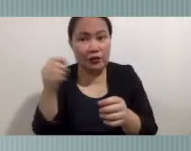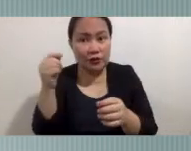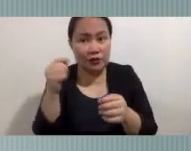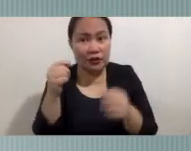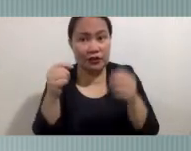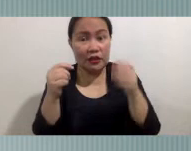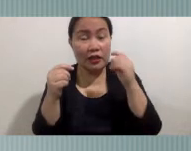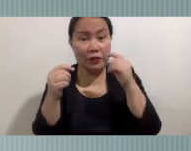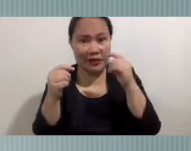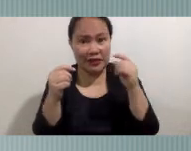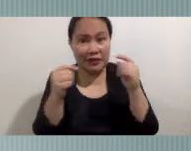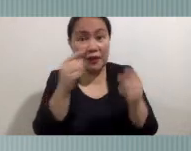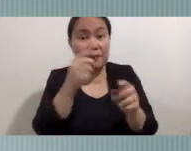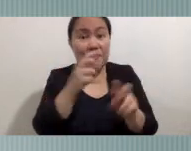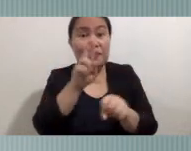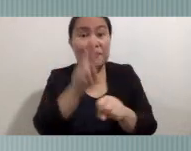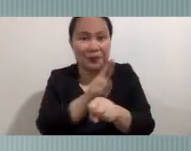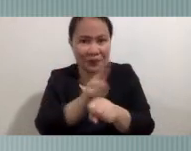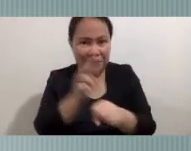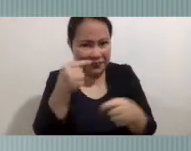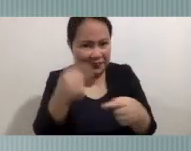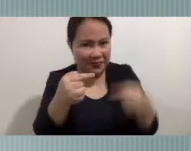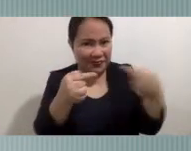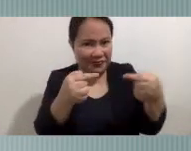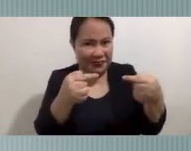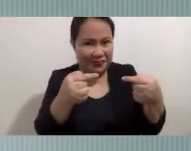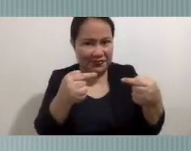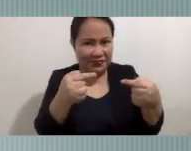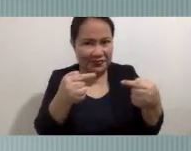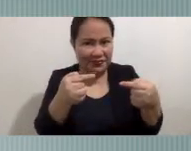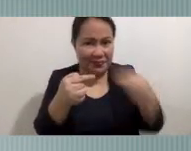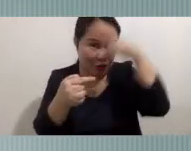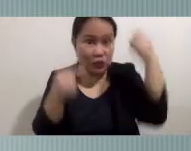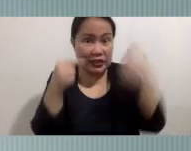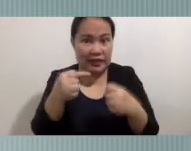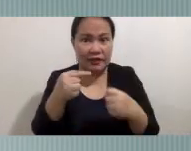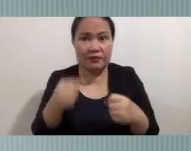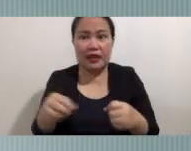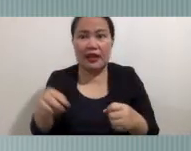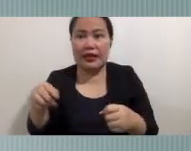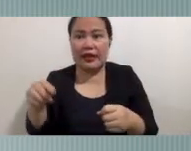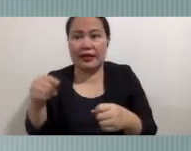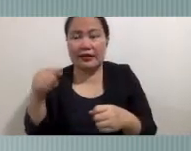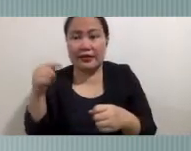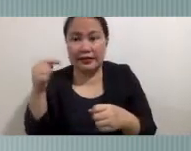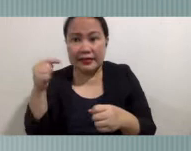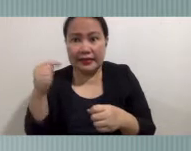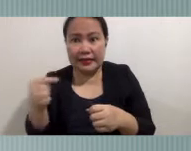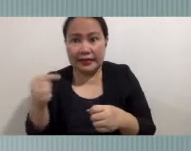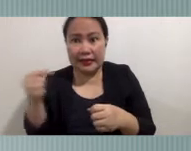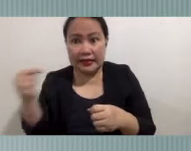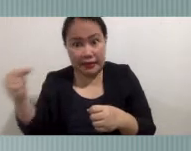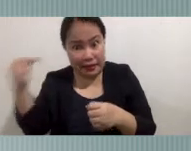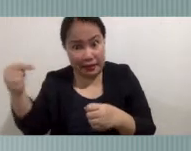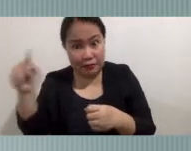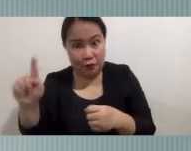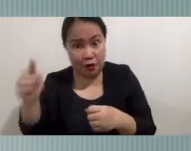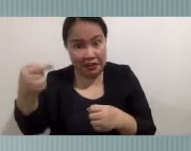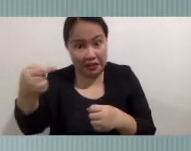dalawang integers natin ay parehong negative. So we will have now negative 1 and negative